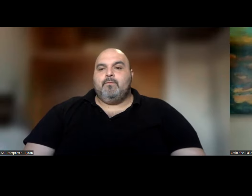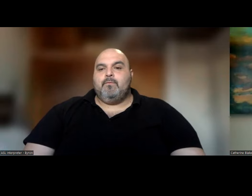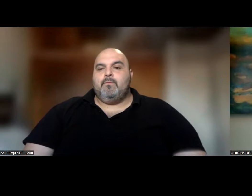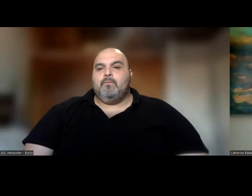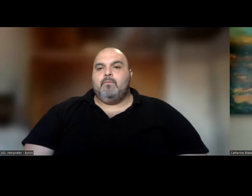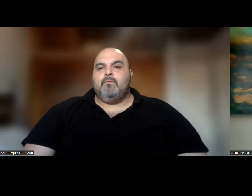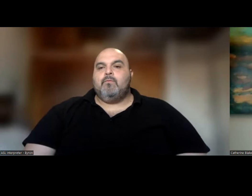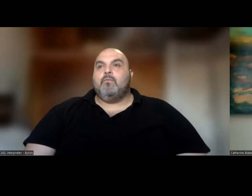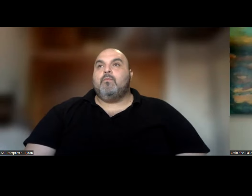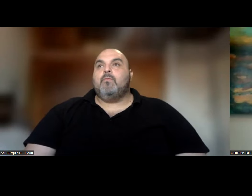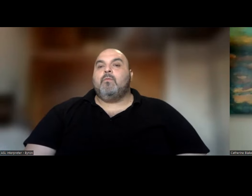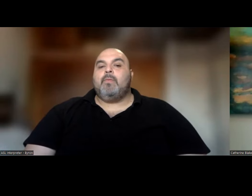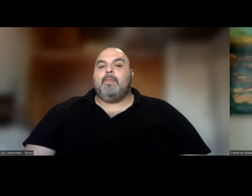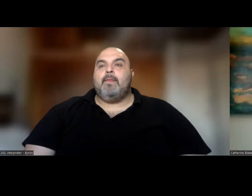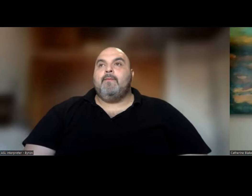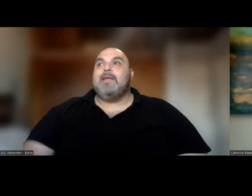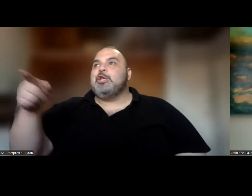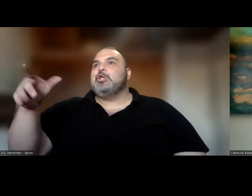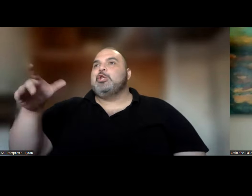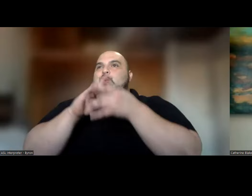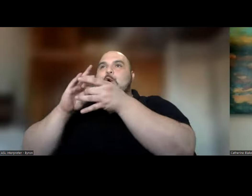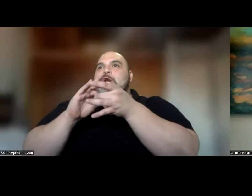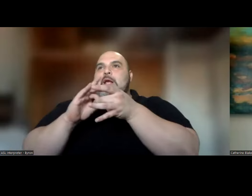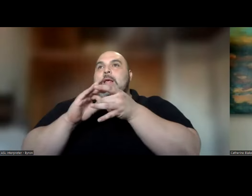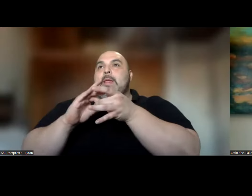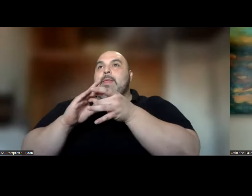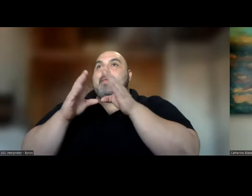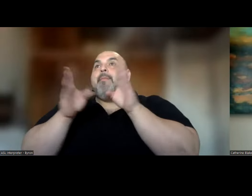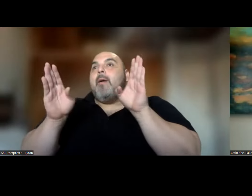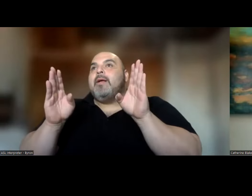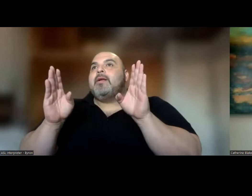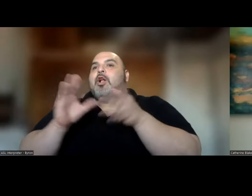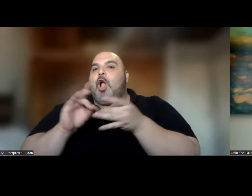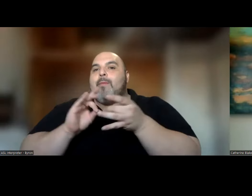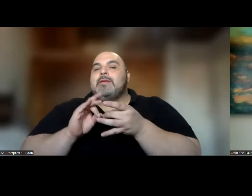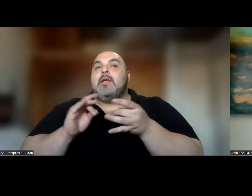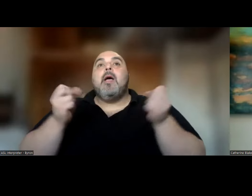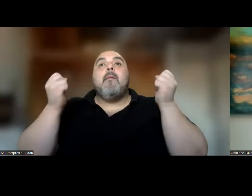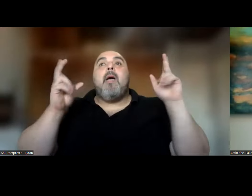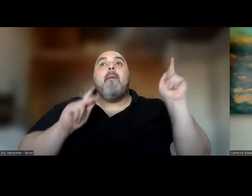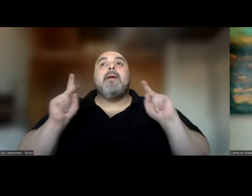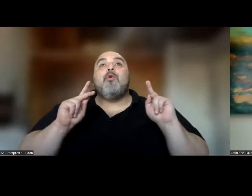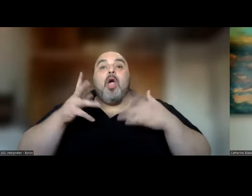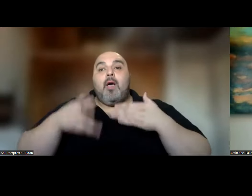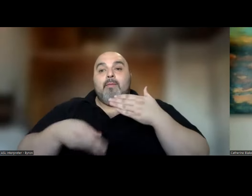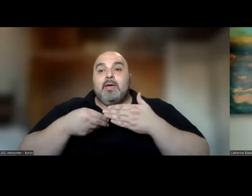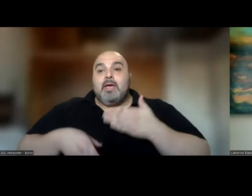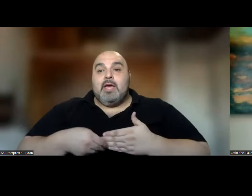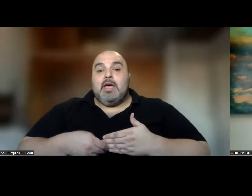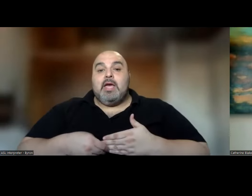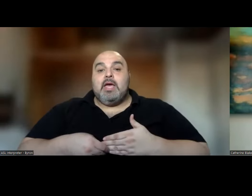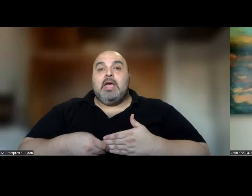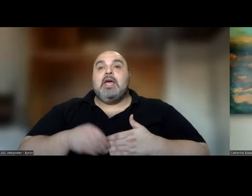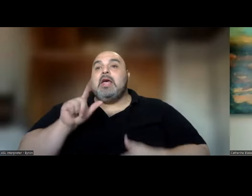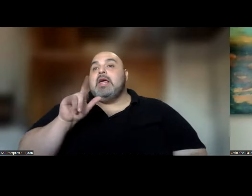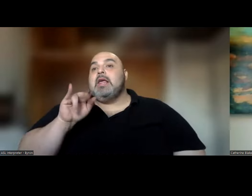And while she's kind of coordinating the public comment period, I'll just note lots of people have been adding items and links